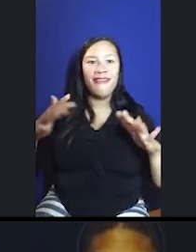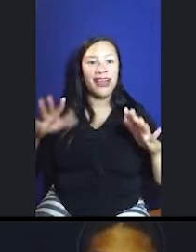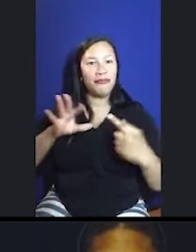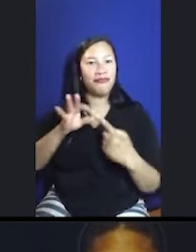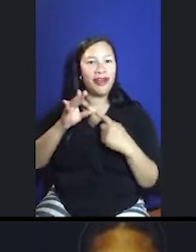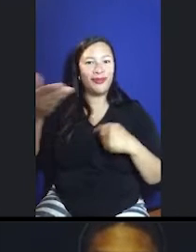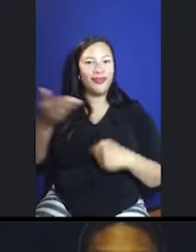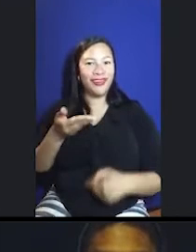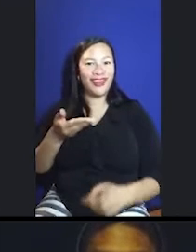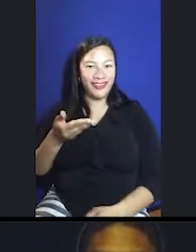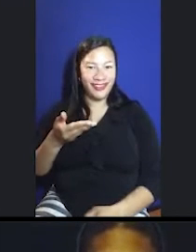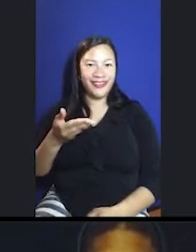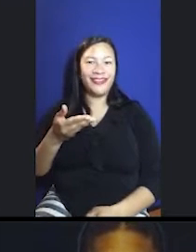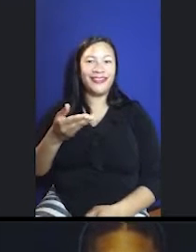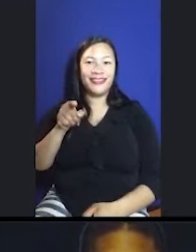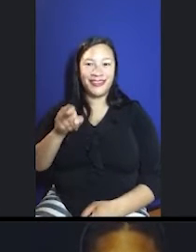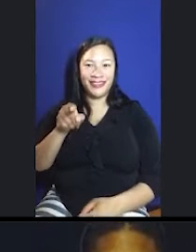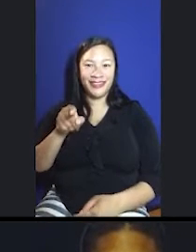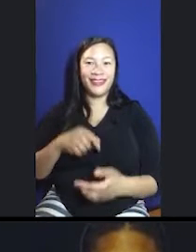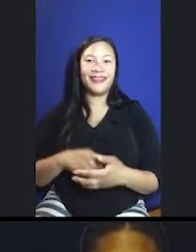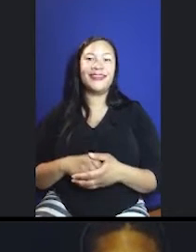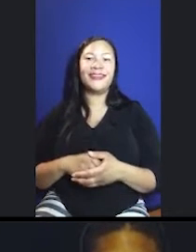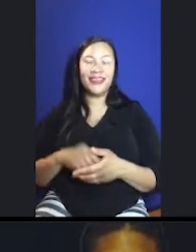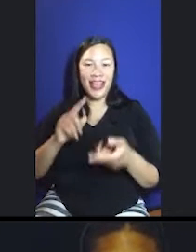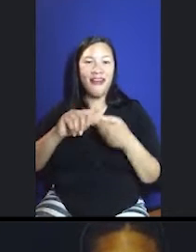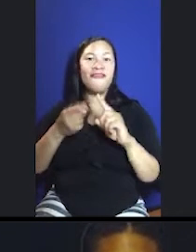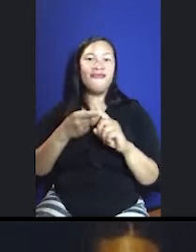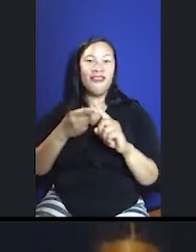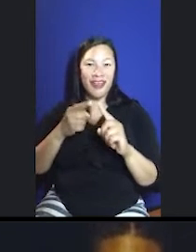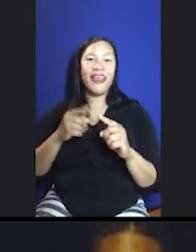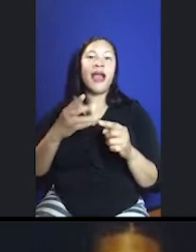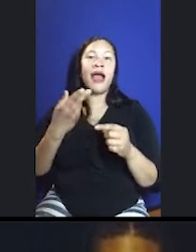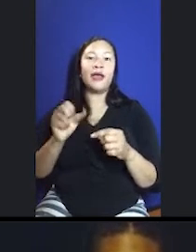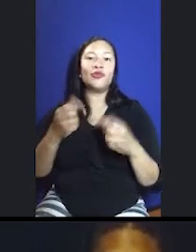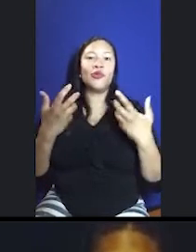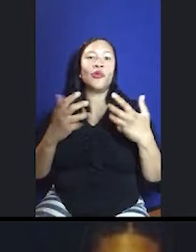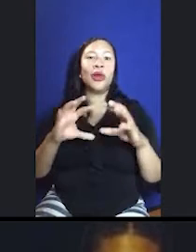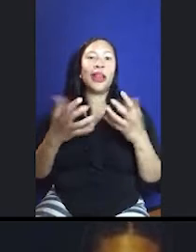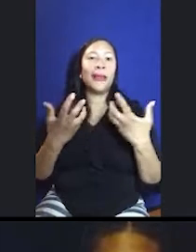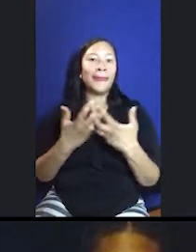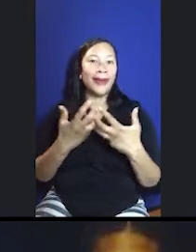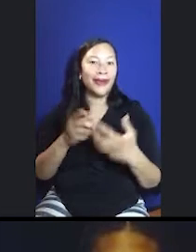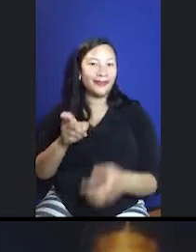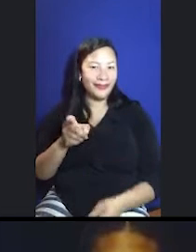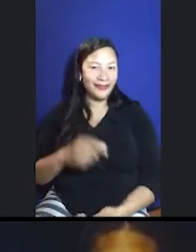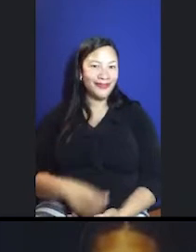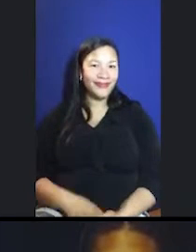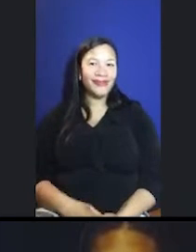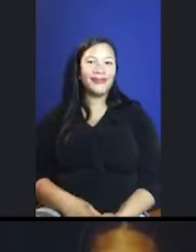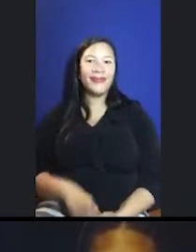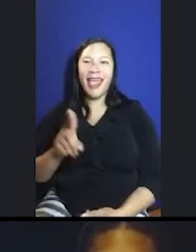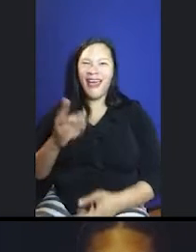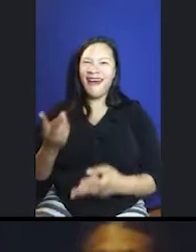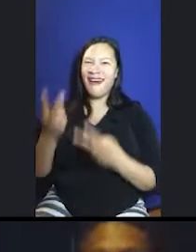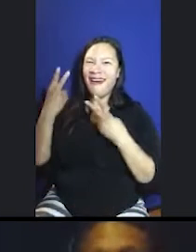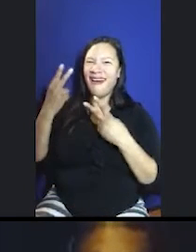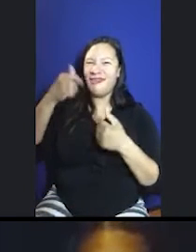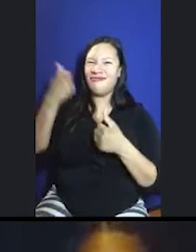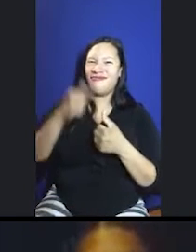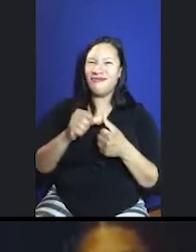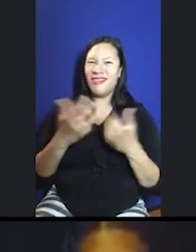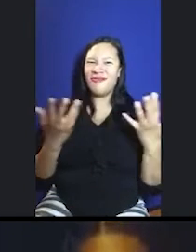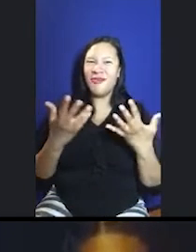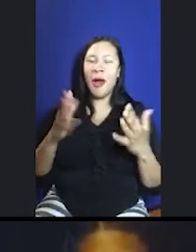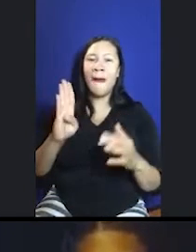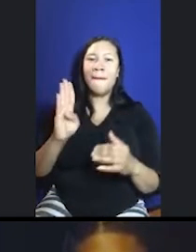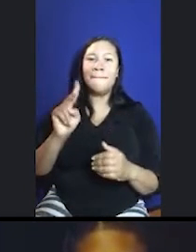guest, friend of mine, a high school classmate. The most fond memory I have is, I guess, from band.